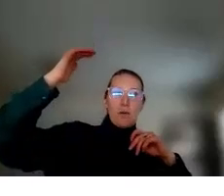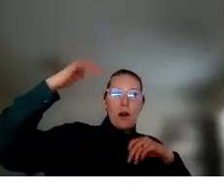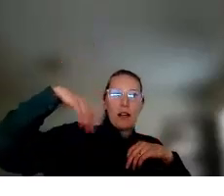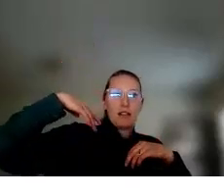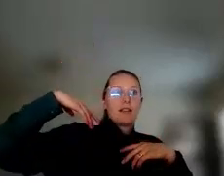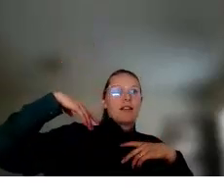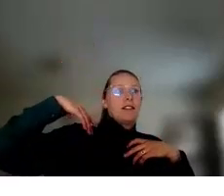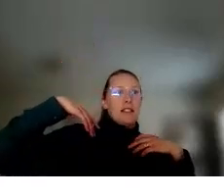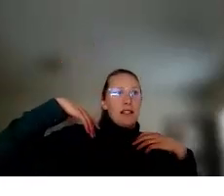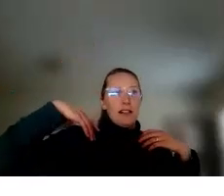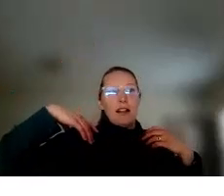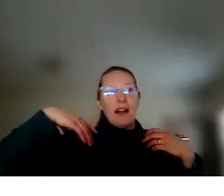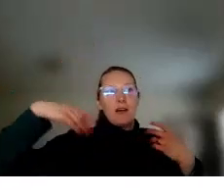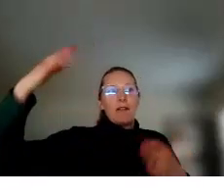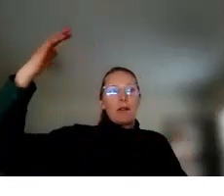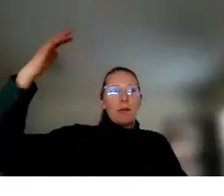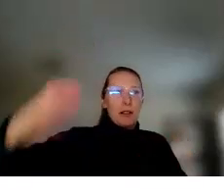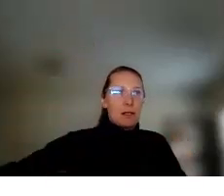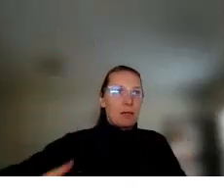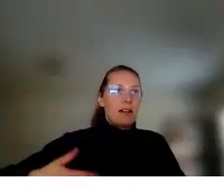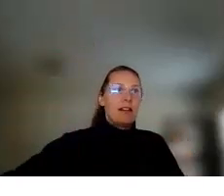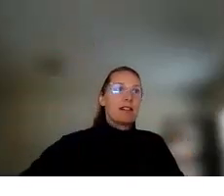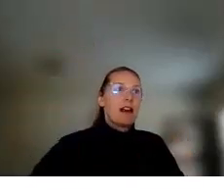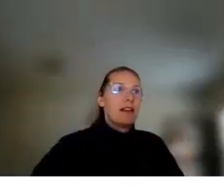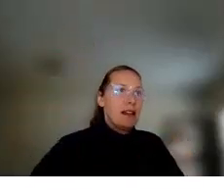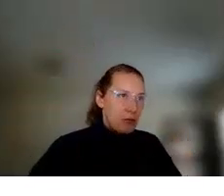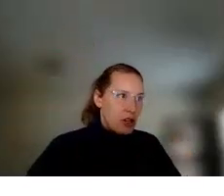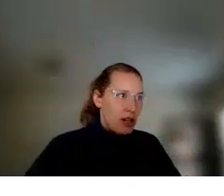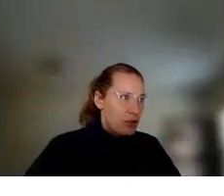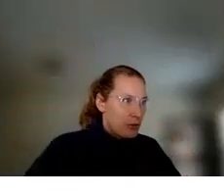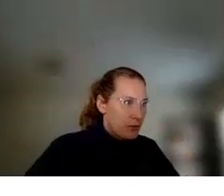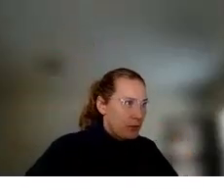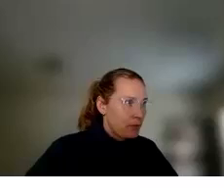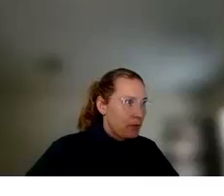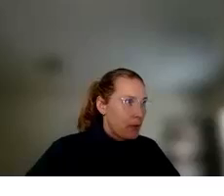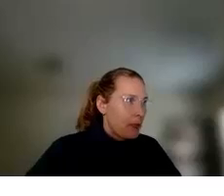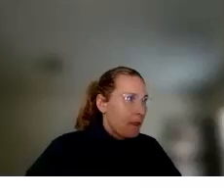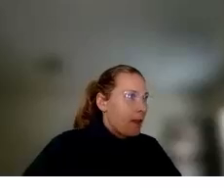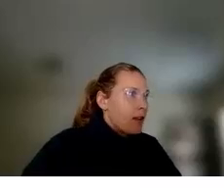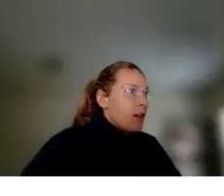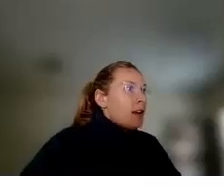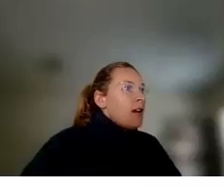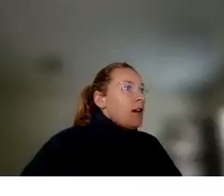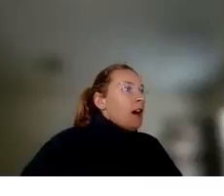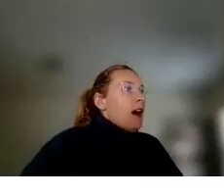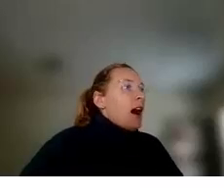on July 1, the CLLI waiver will experience that name change.